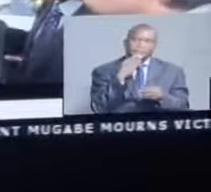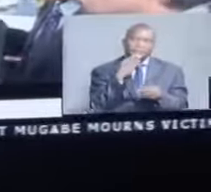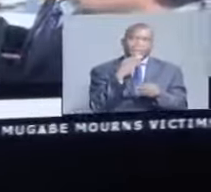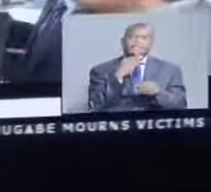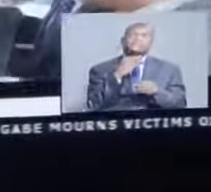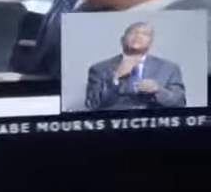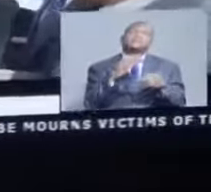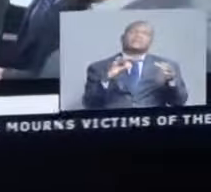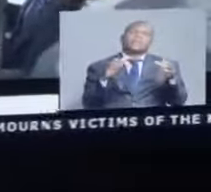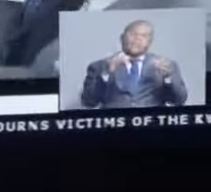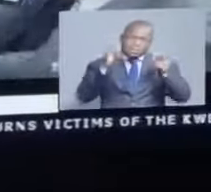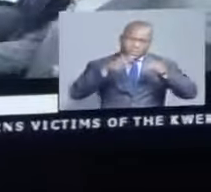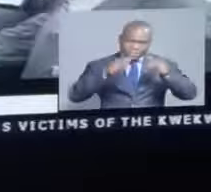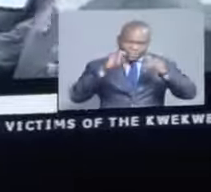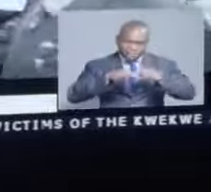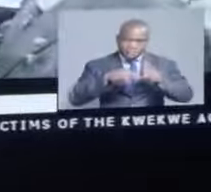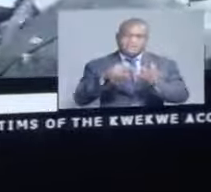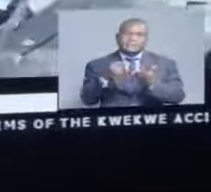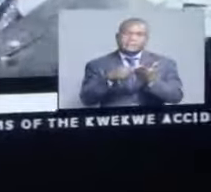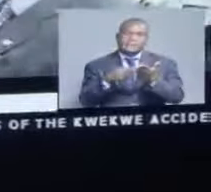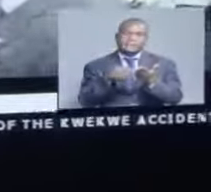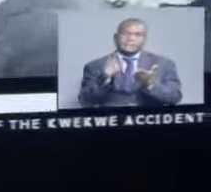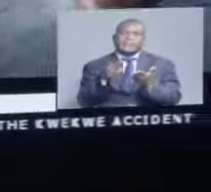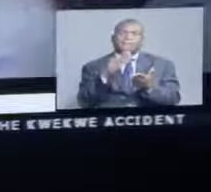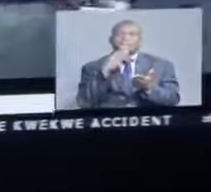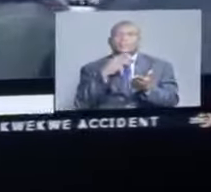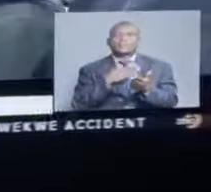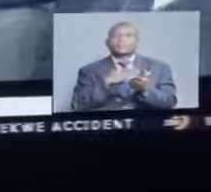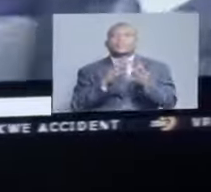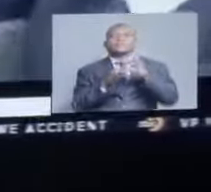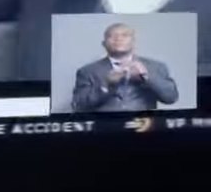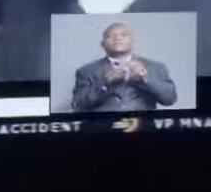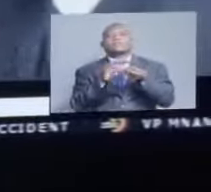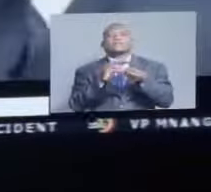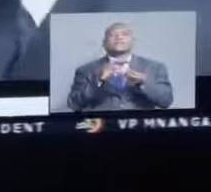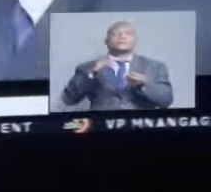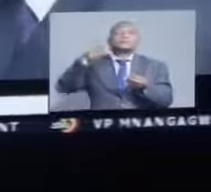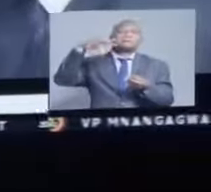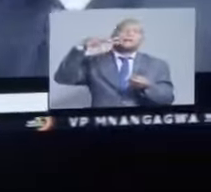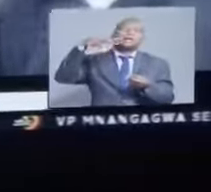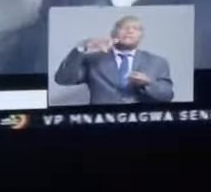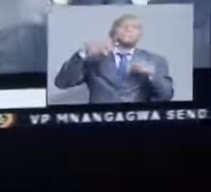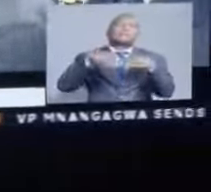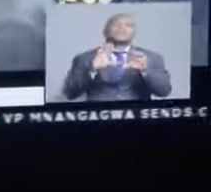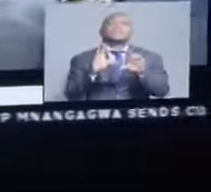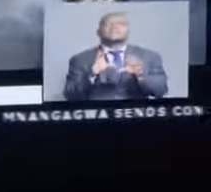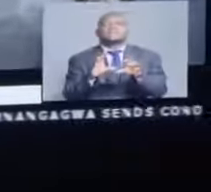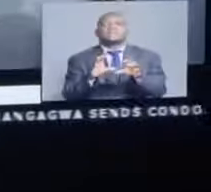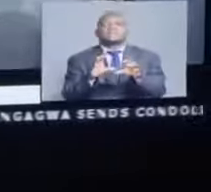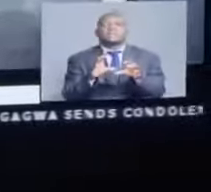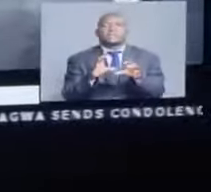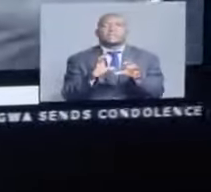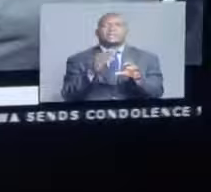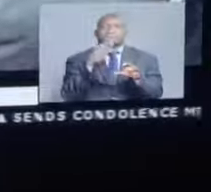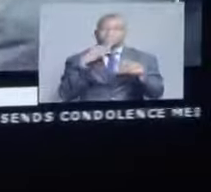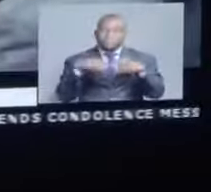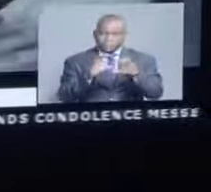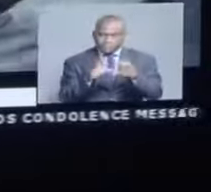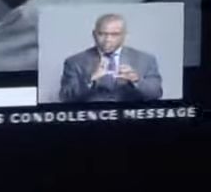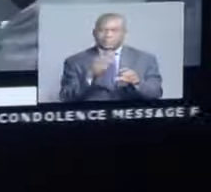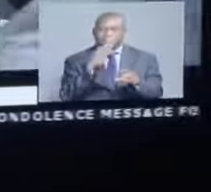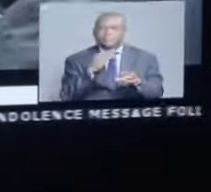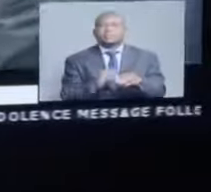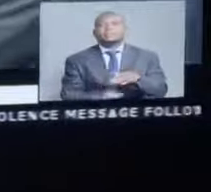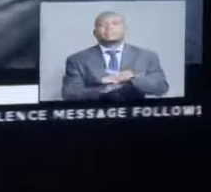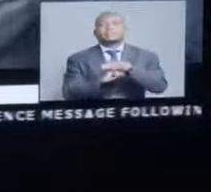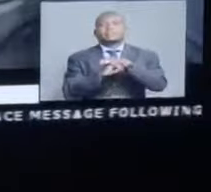inked an agreement for the construction of the 30-megawatt hydroelectric power project. The greenfield project is said to contribute to